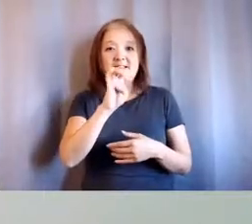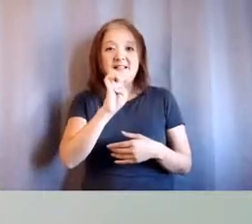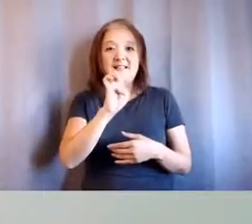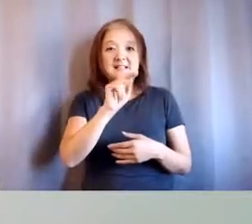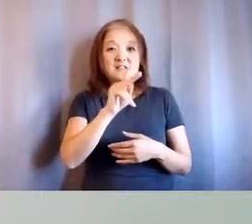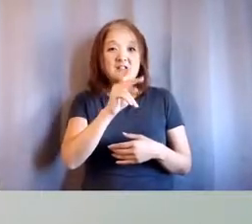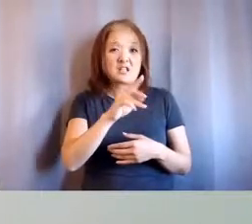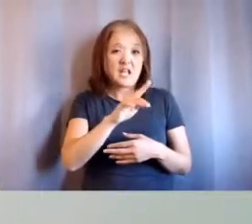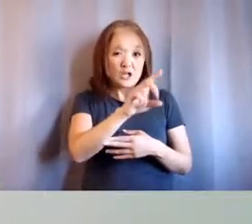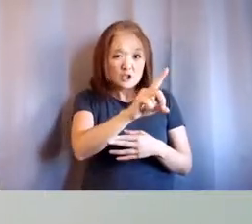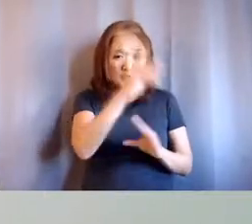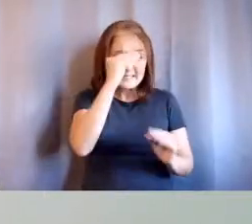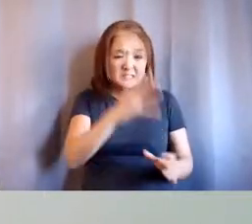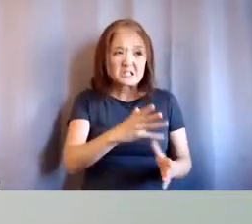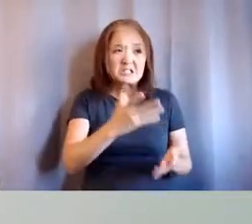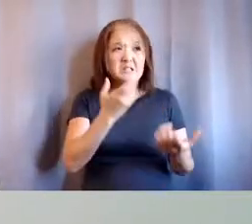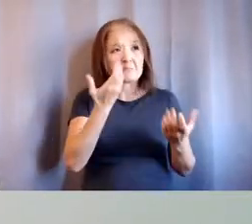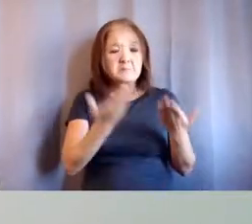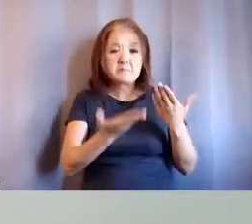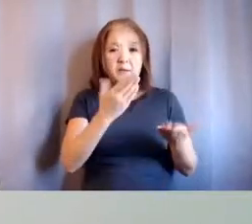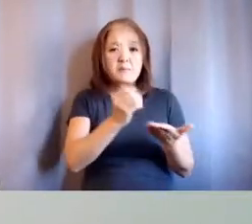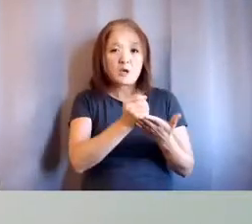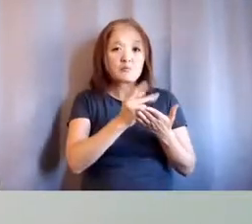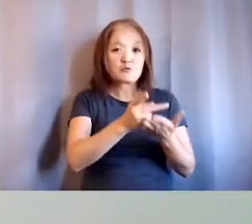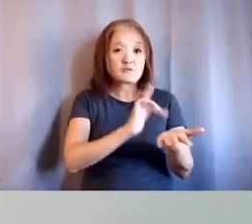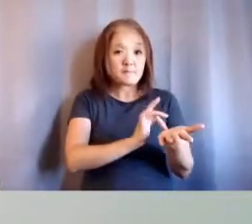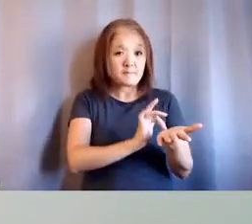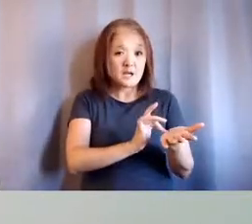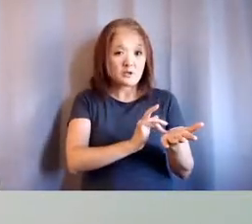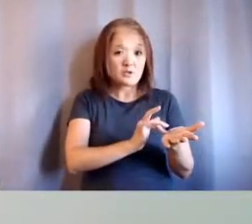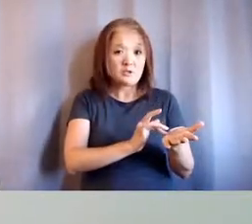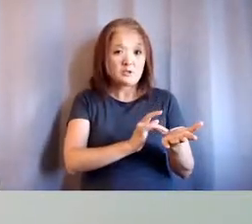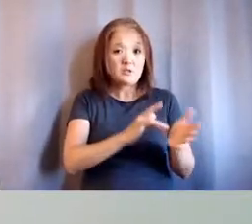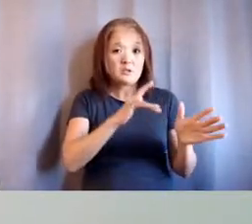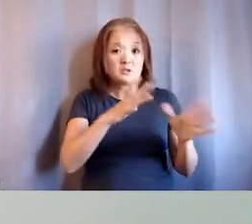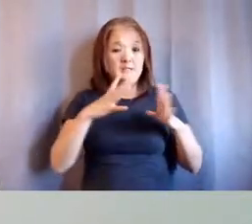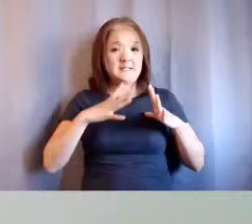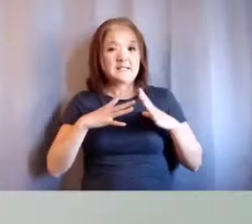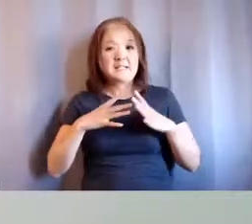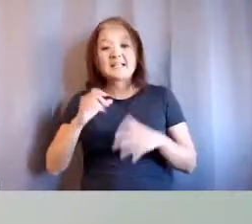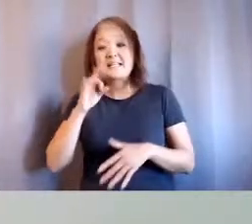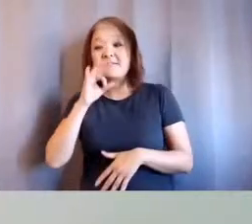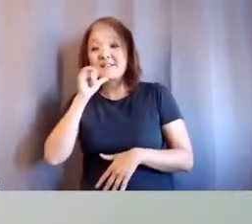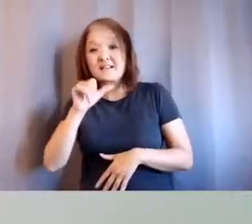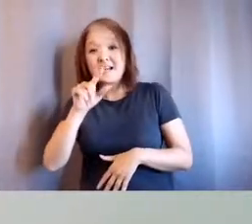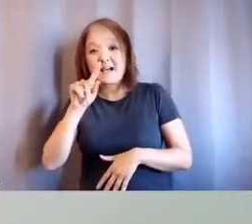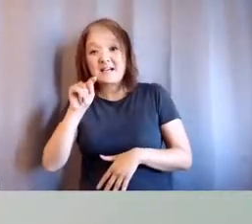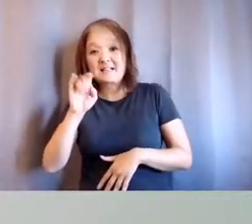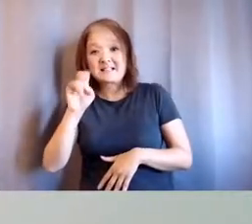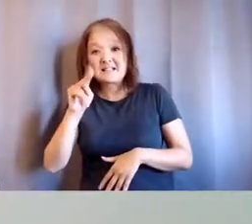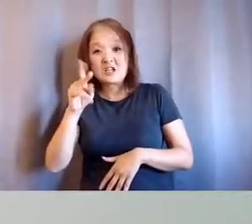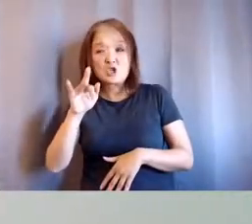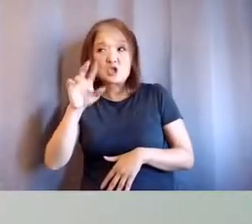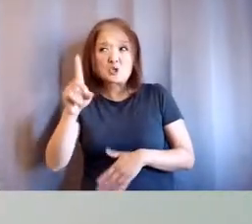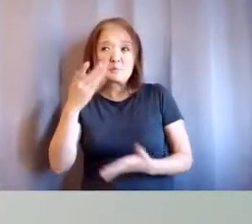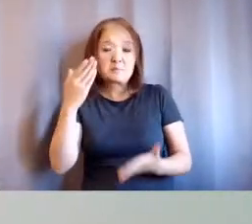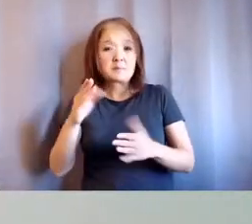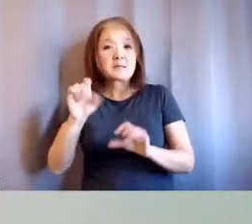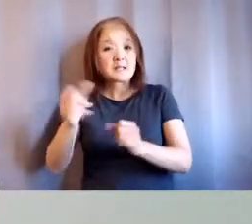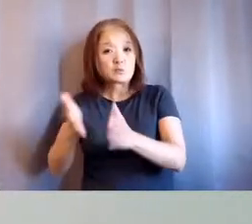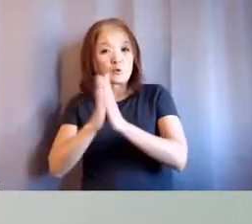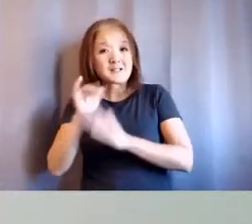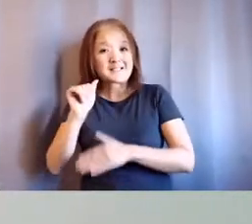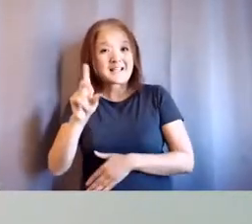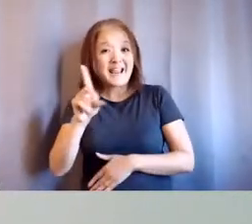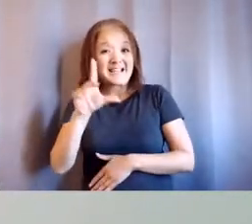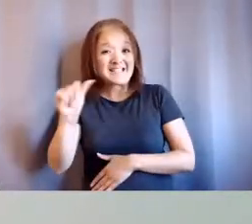an approved medical leave. If they're non-tenured, there may be a question of a possible ADA request if it's a medical condition.